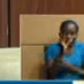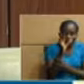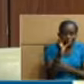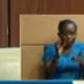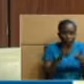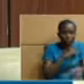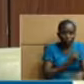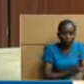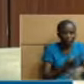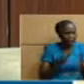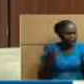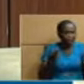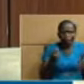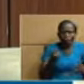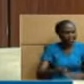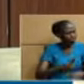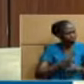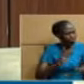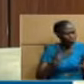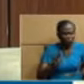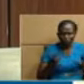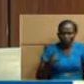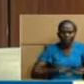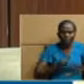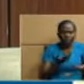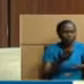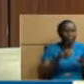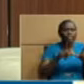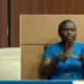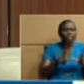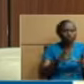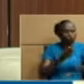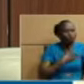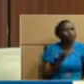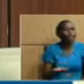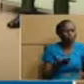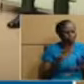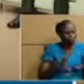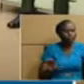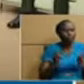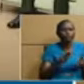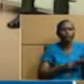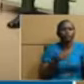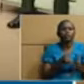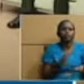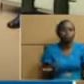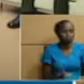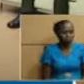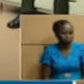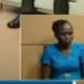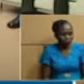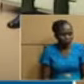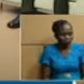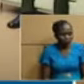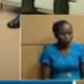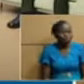resource. It's a sure deal, the money will come 20 years. So they give you a collateral, a certificate of ownership, property. Who should be leading that discussion? Because we are talking,